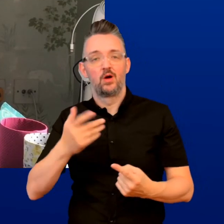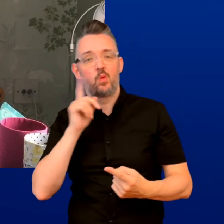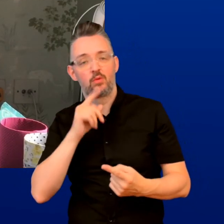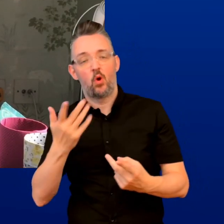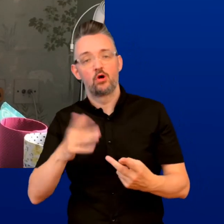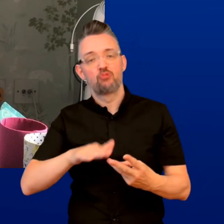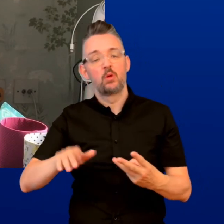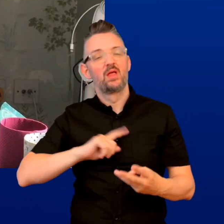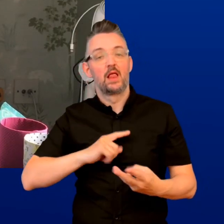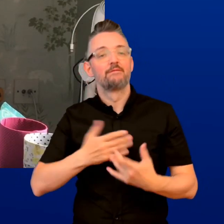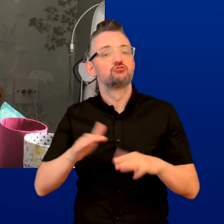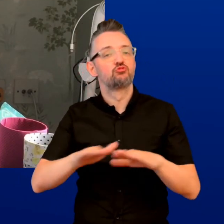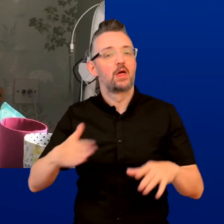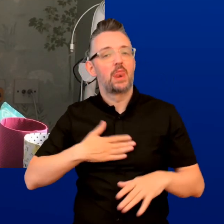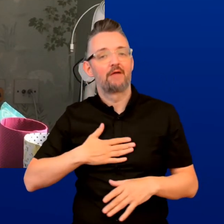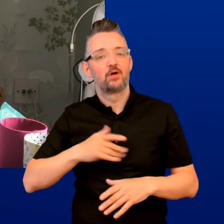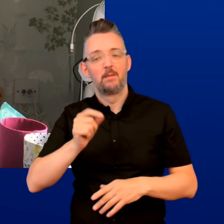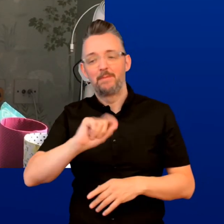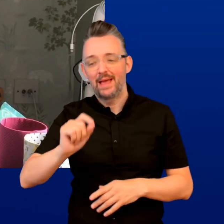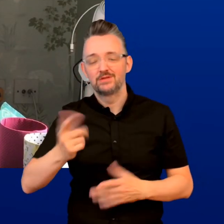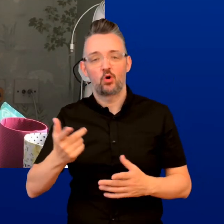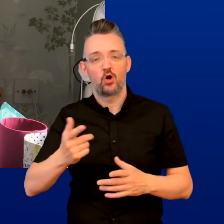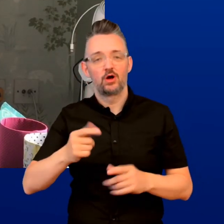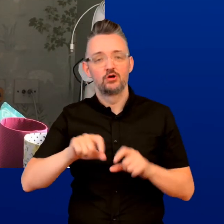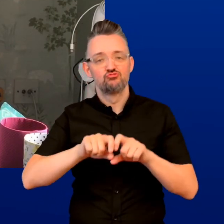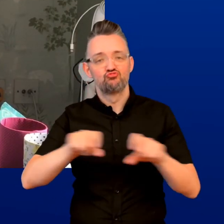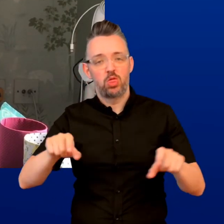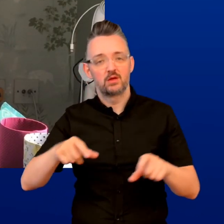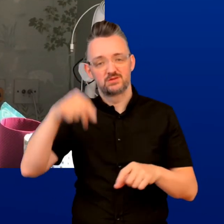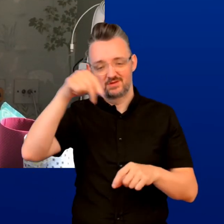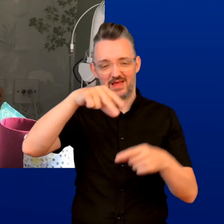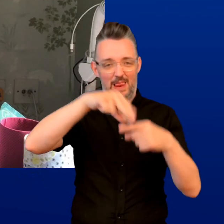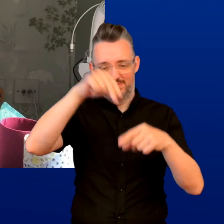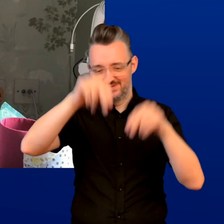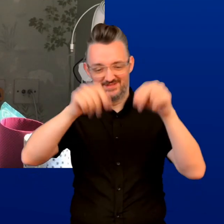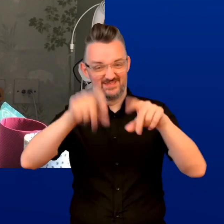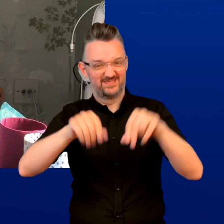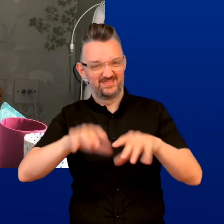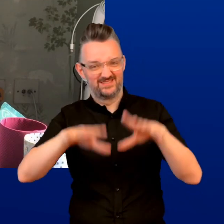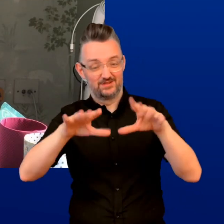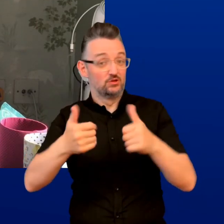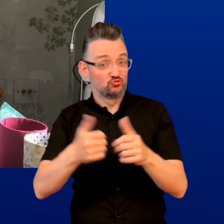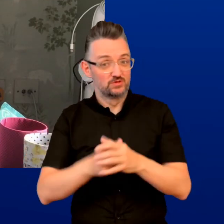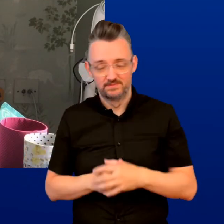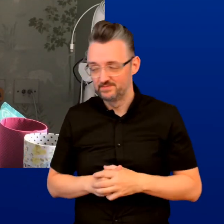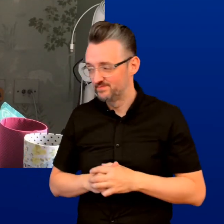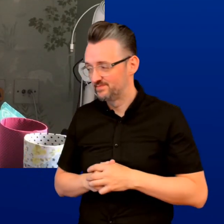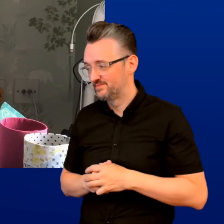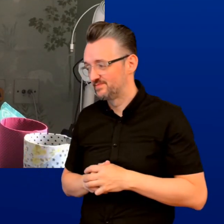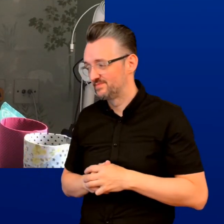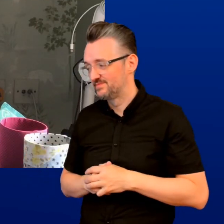lot of kids like it for the pencils, rubbers and clips, things like that, a wee tacks.